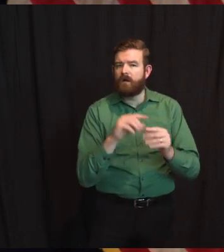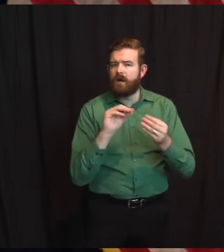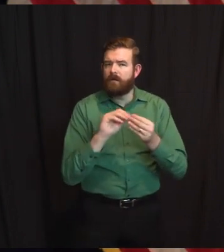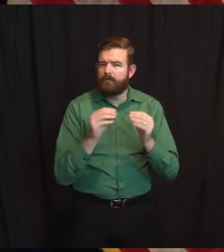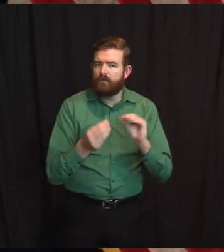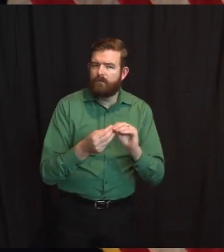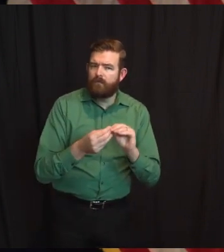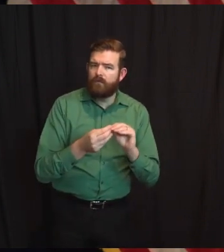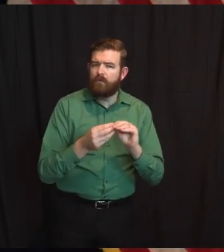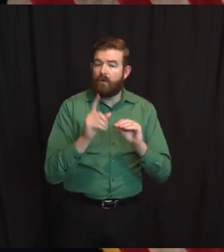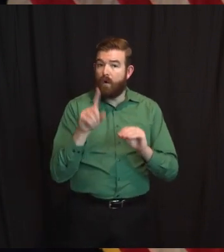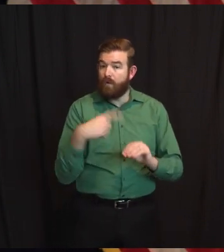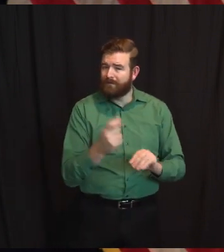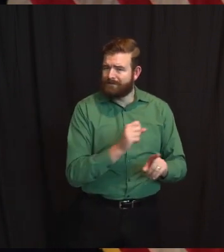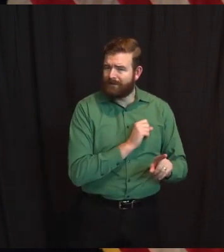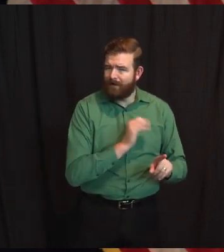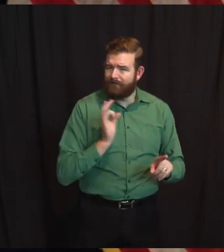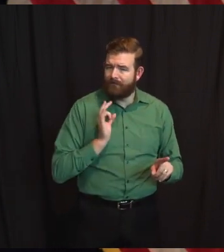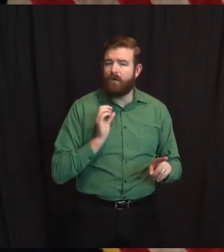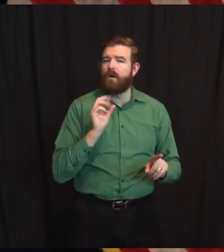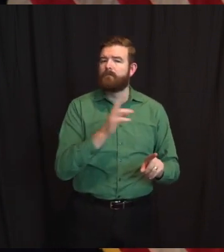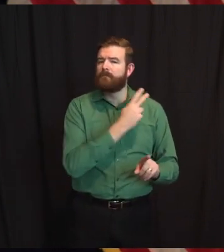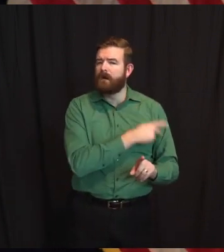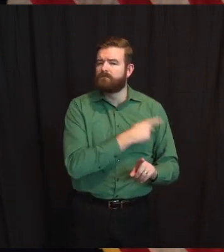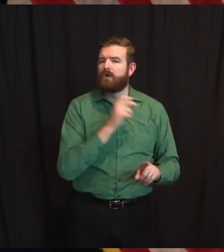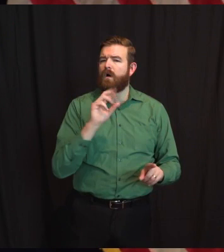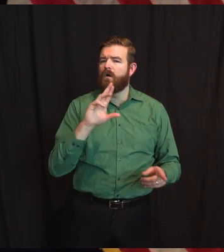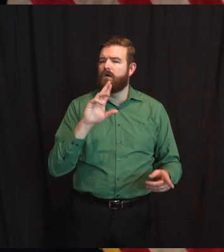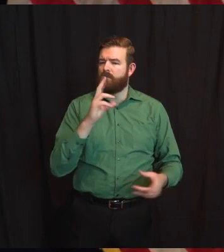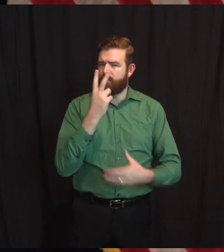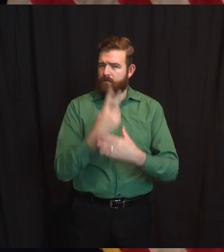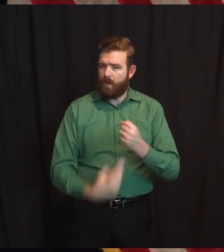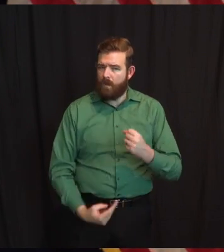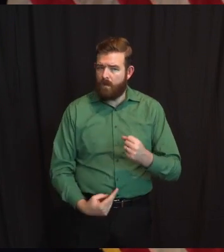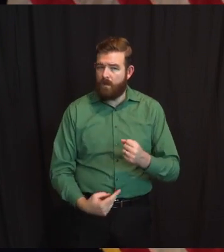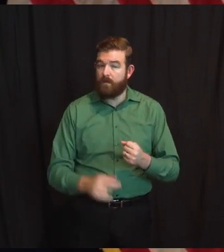just residents/patients, which is what I thought it was? They do include staff.